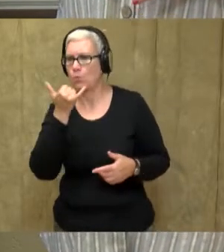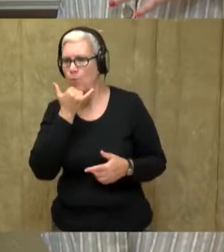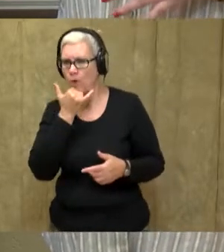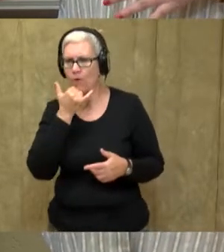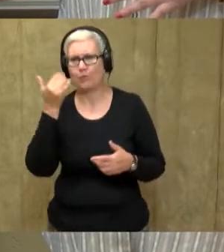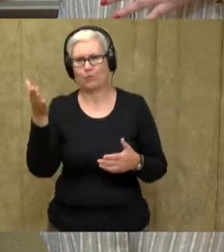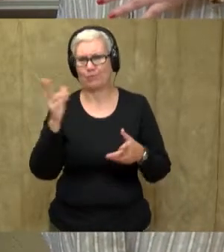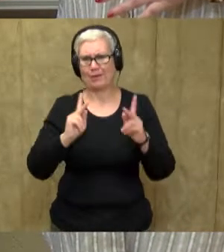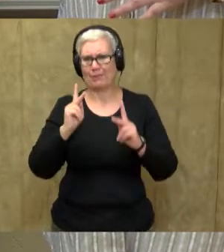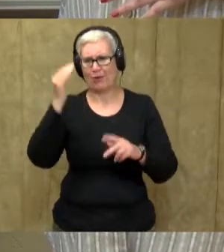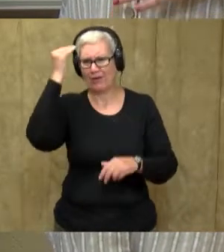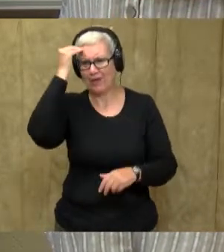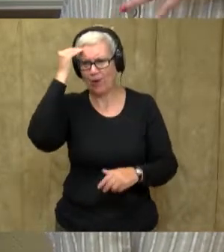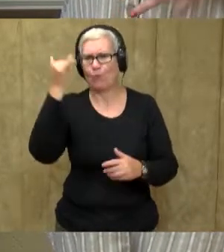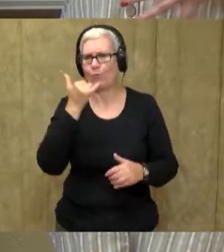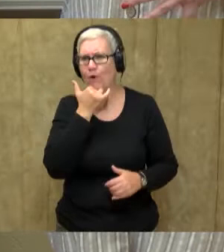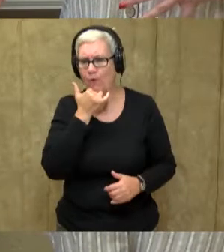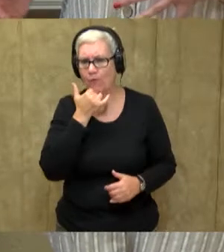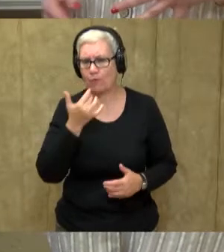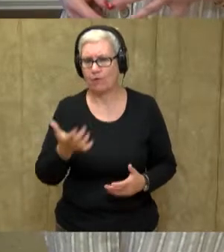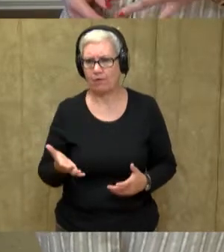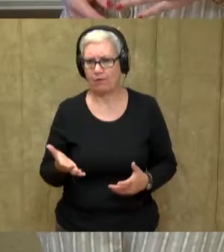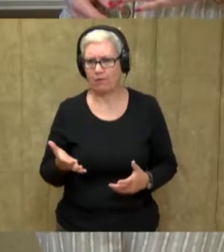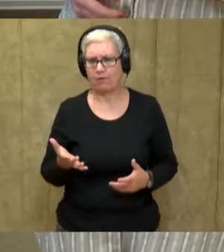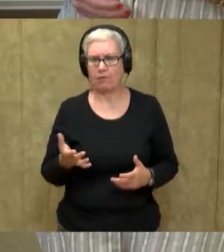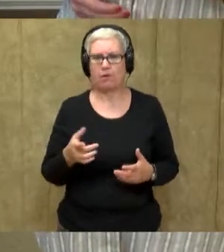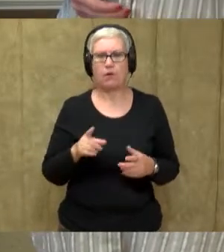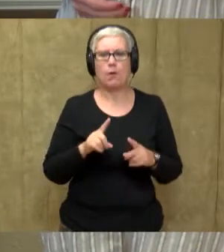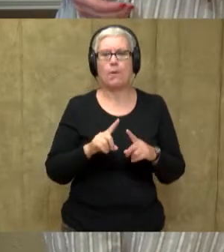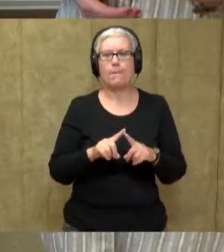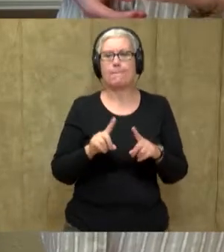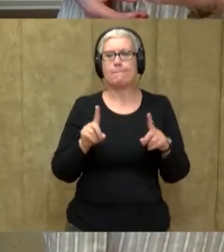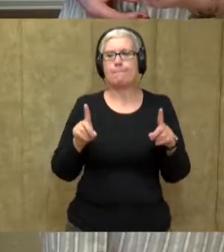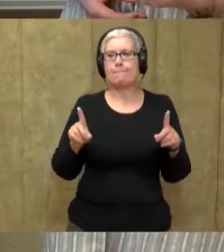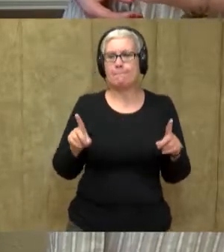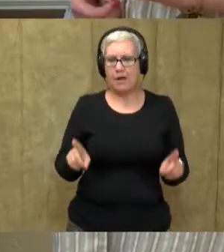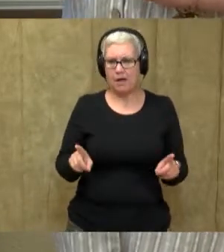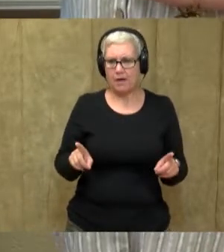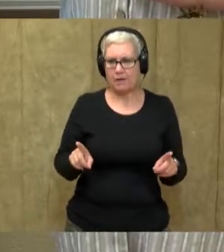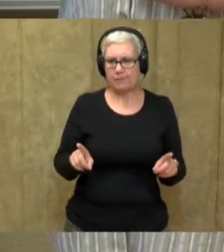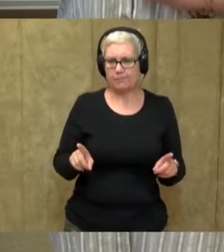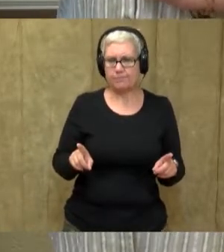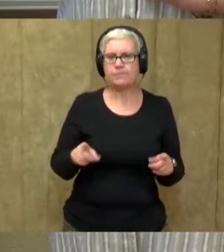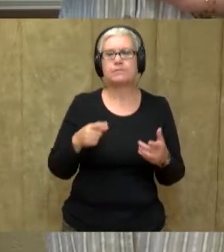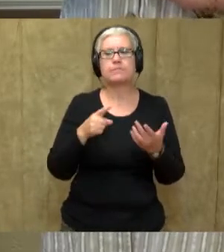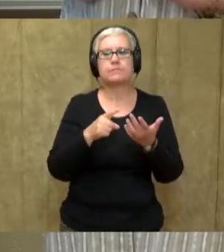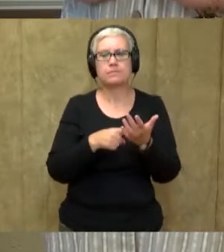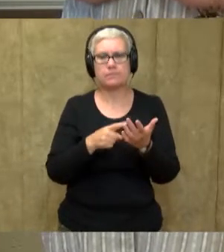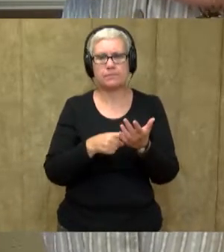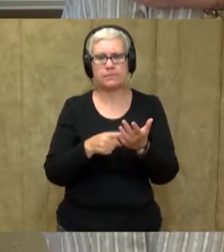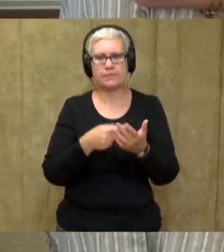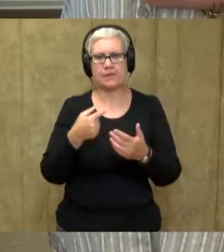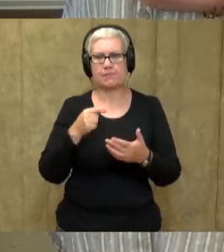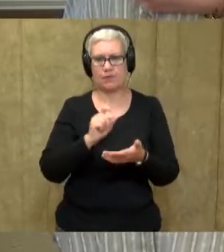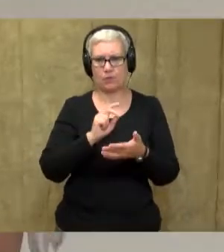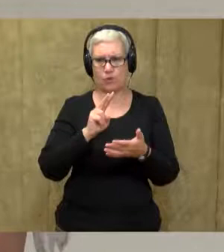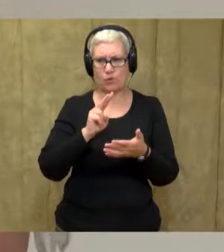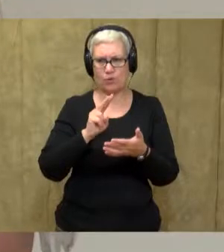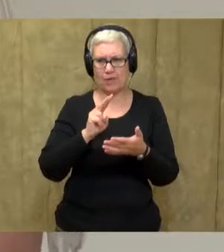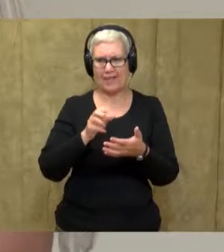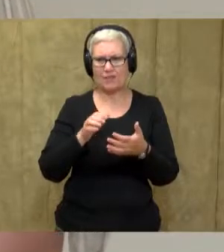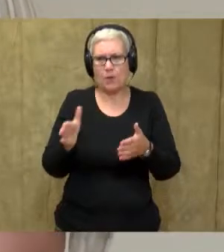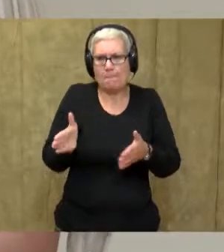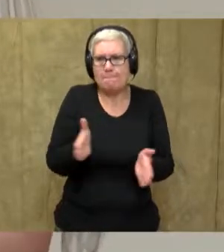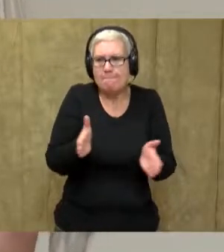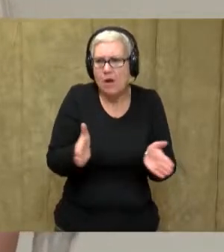most people would agree, or at least the ones who would disagree would not verbalize it. So sometimes our job is to motivate that